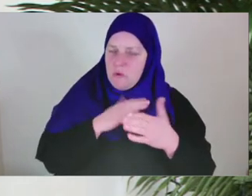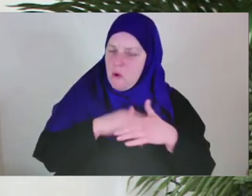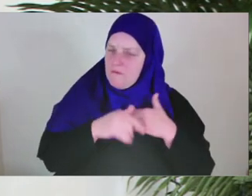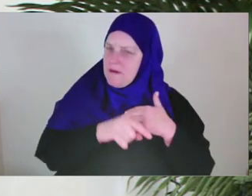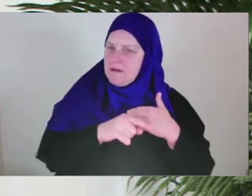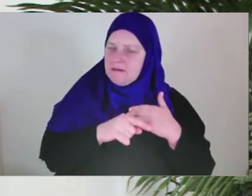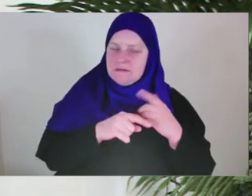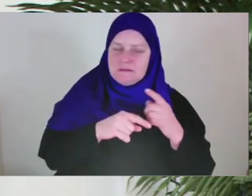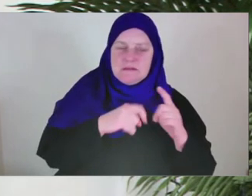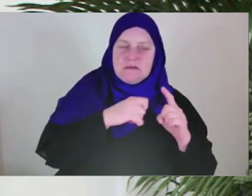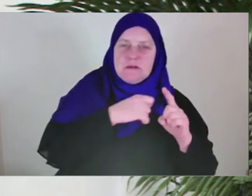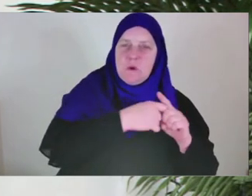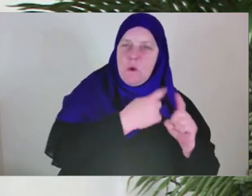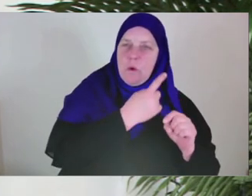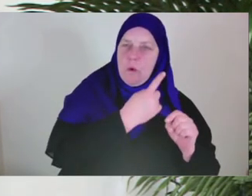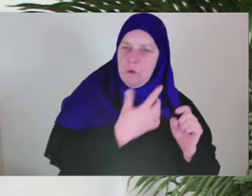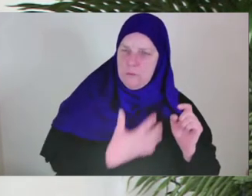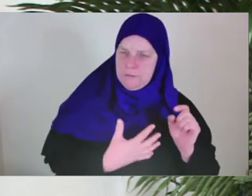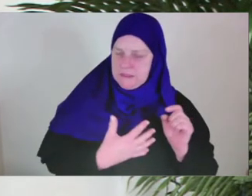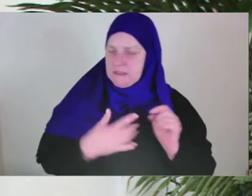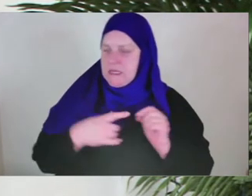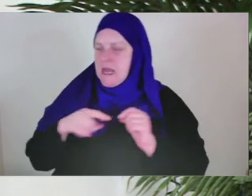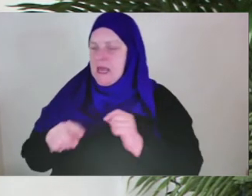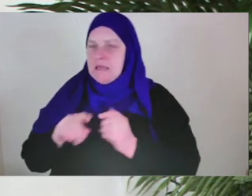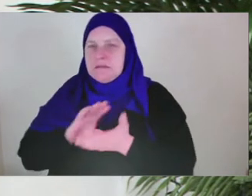and the fact that it must be paid?